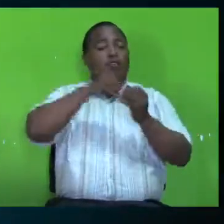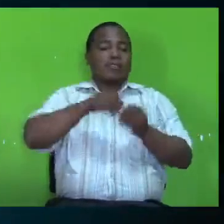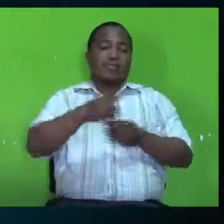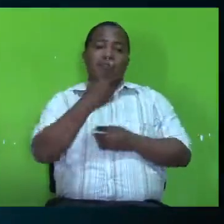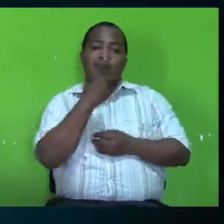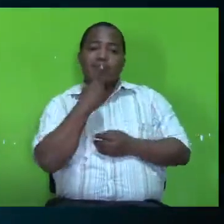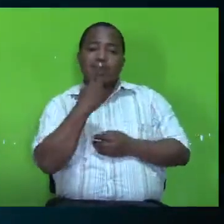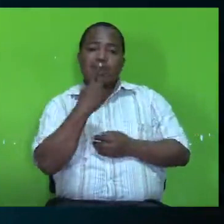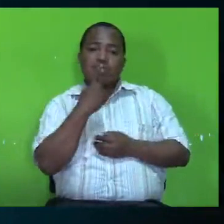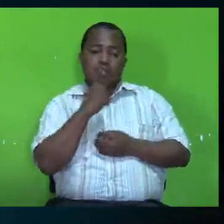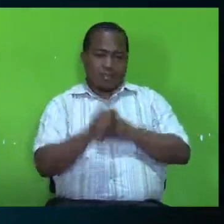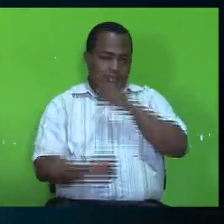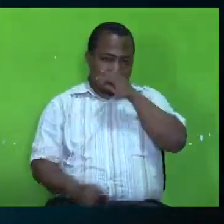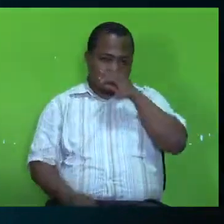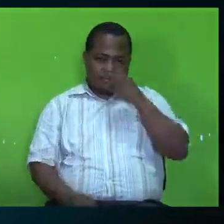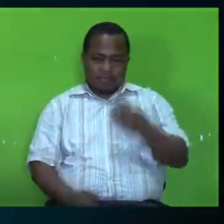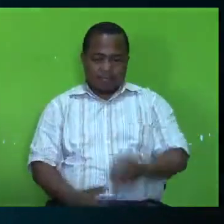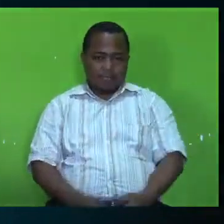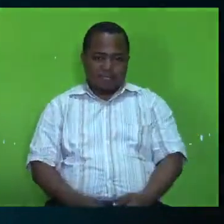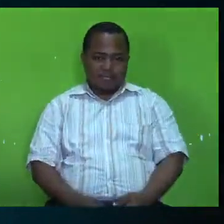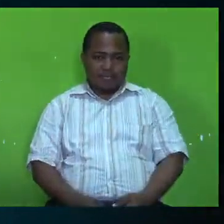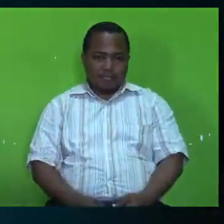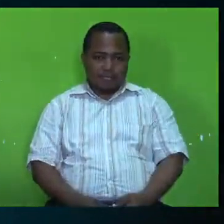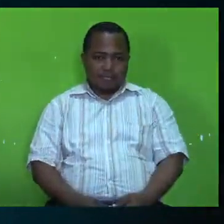mineral salts.